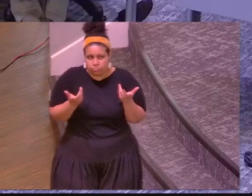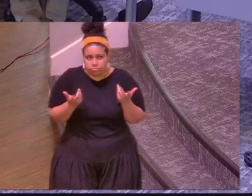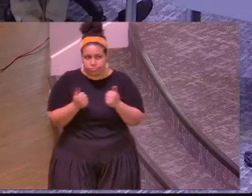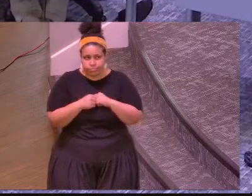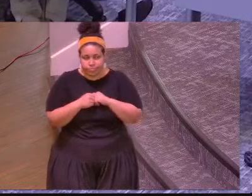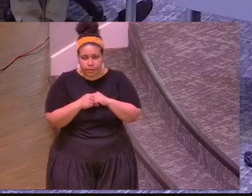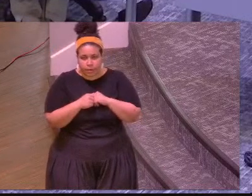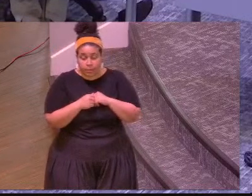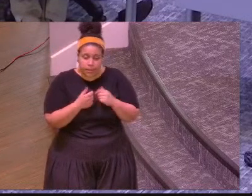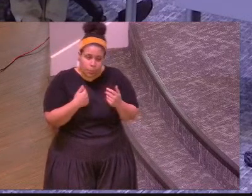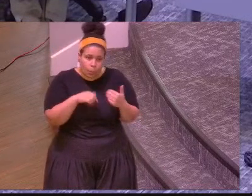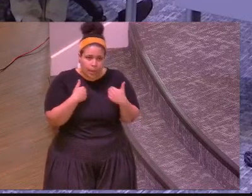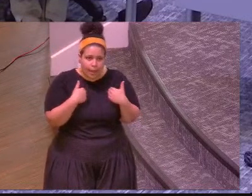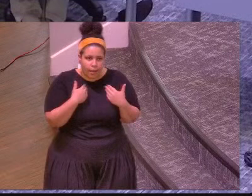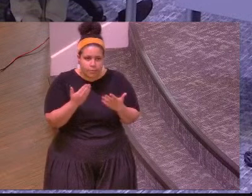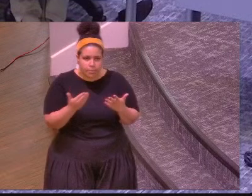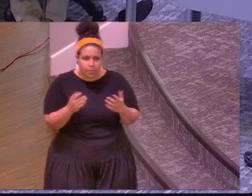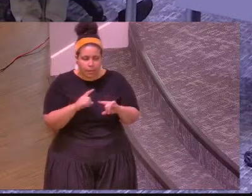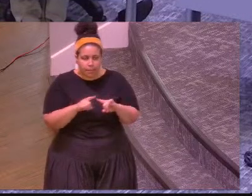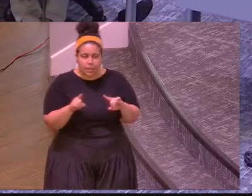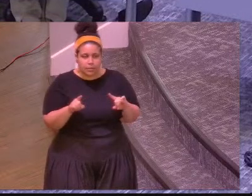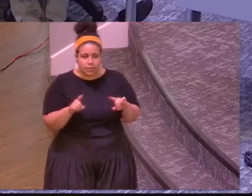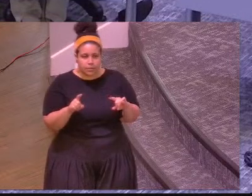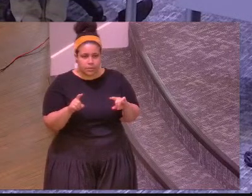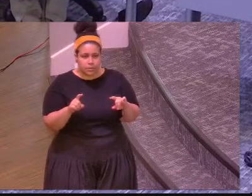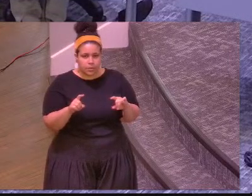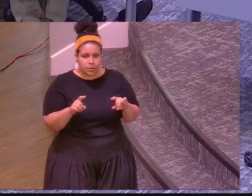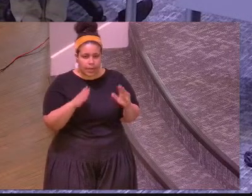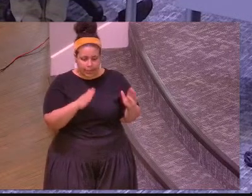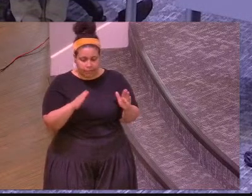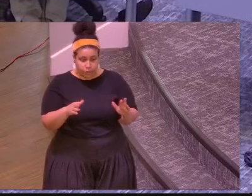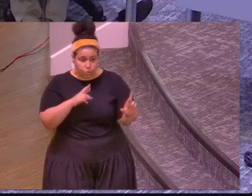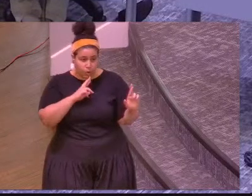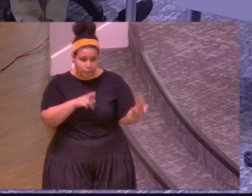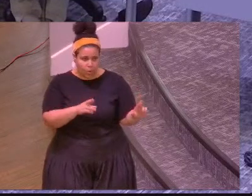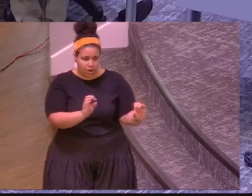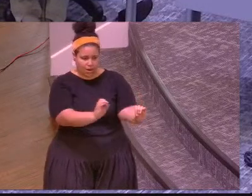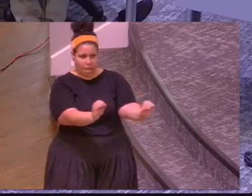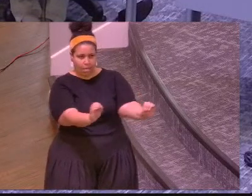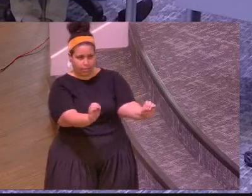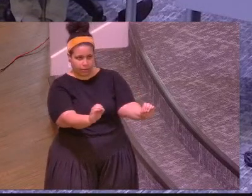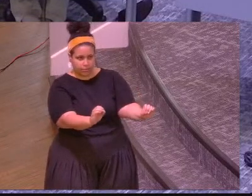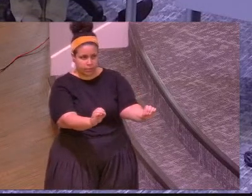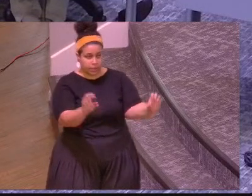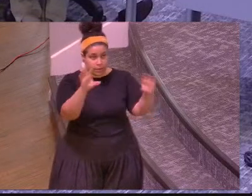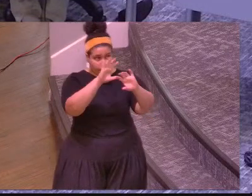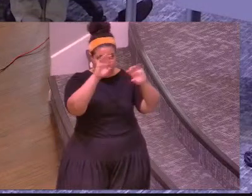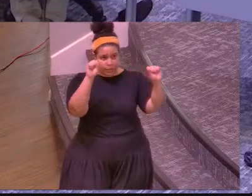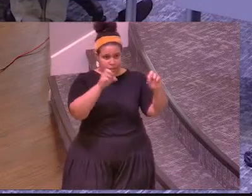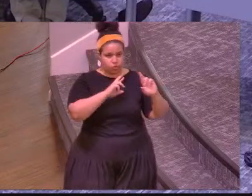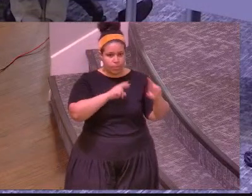we have something as a board, but I don't have any individual report as far as the board president's report.